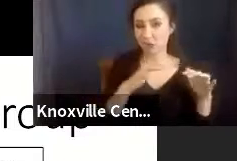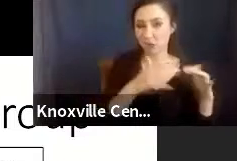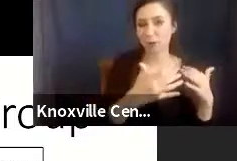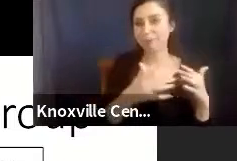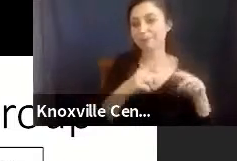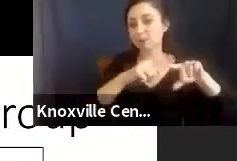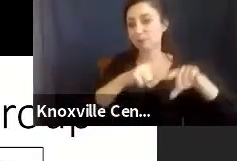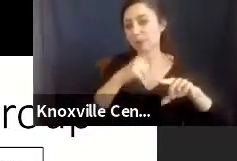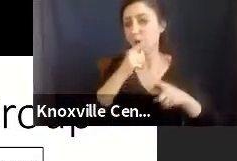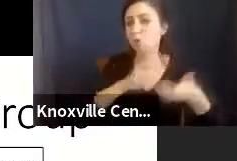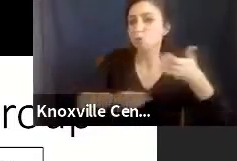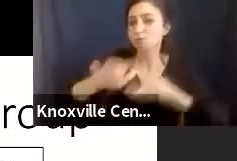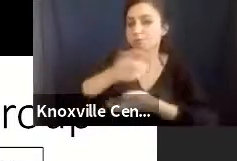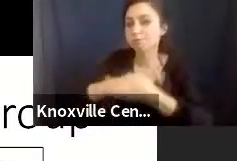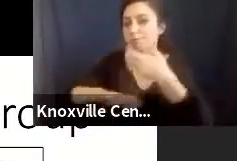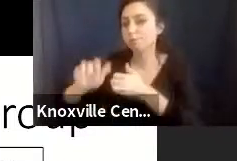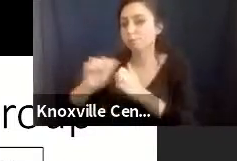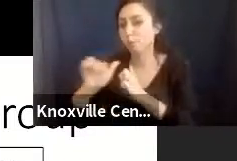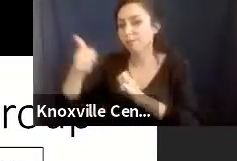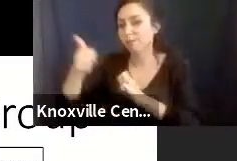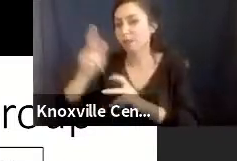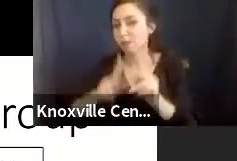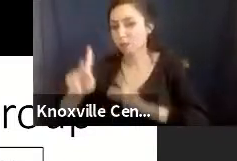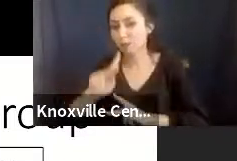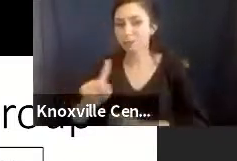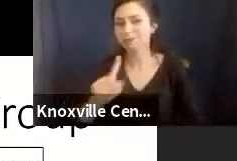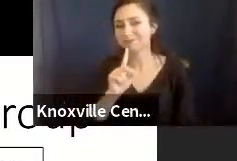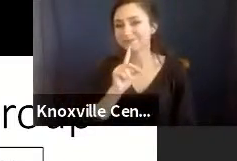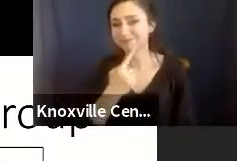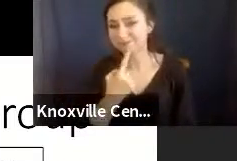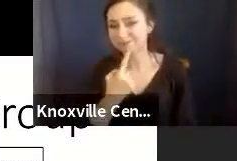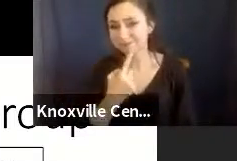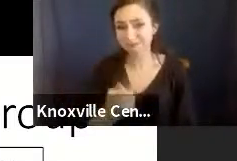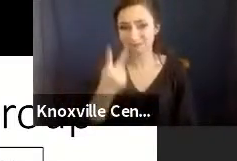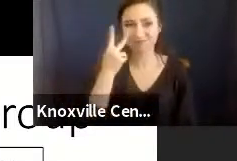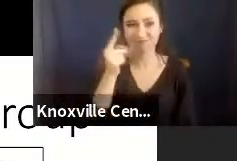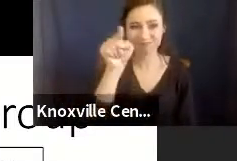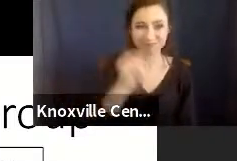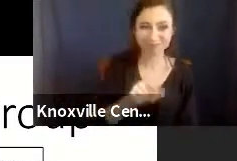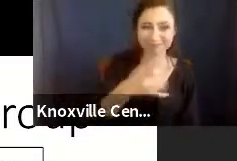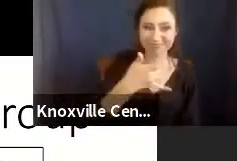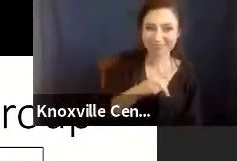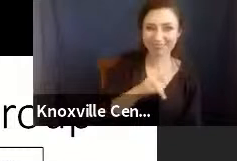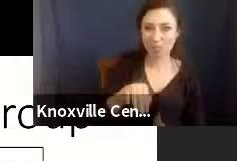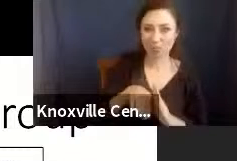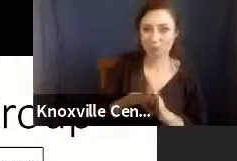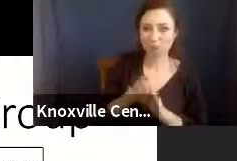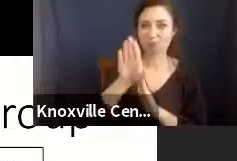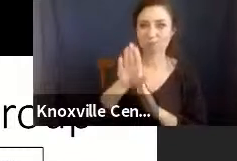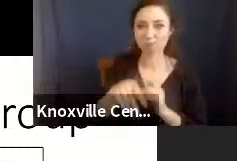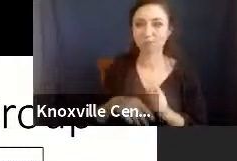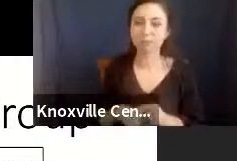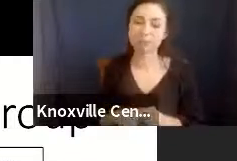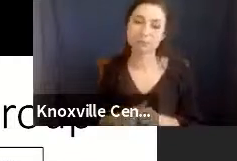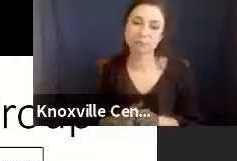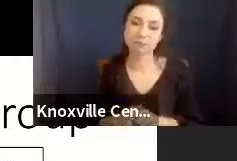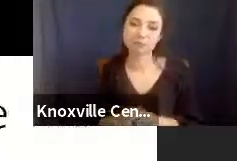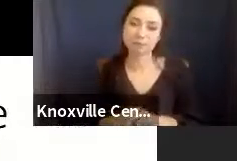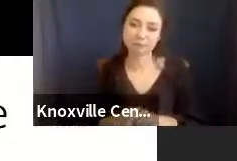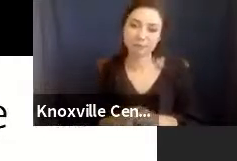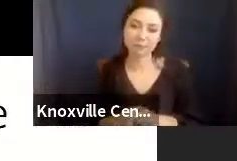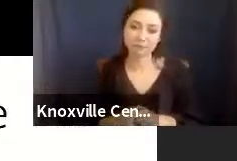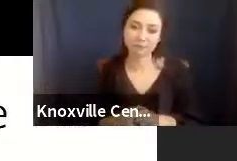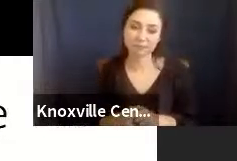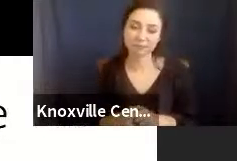at that point, but clearly dramatic in terms of the difference in the different age groups. Next slide, please.